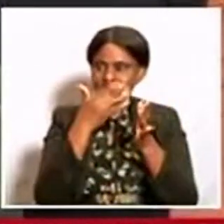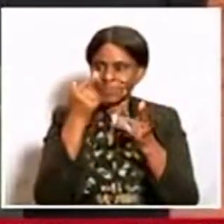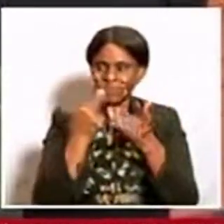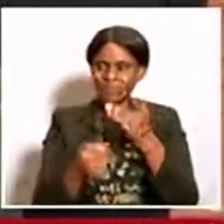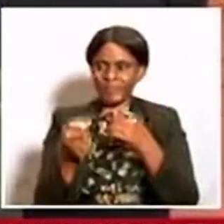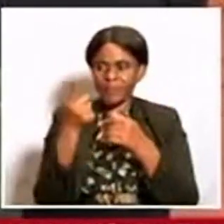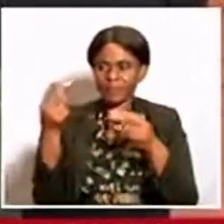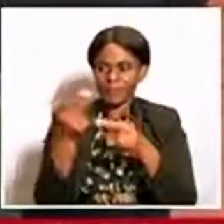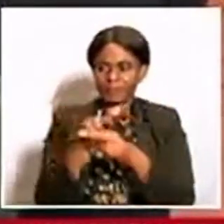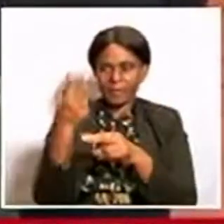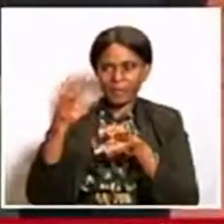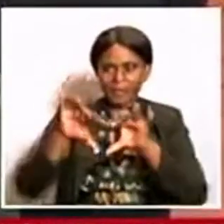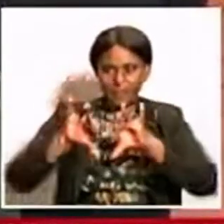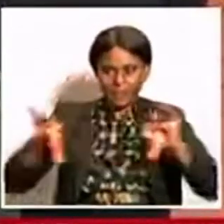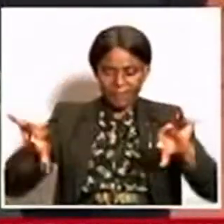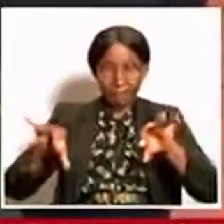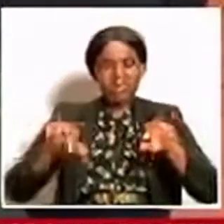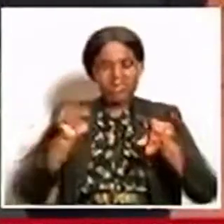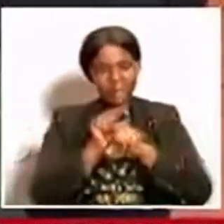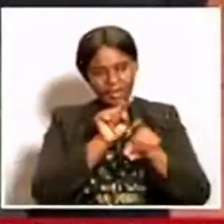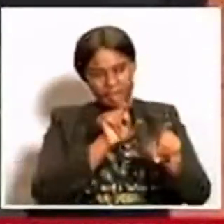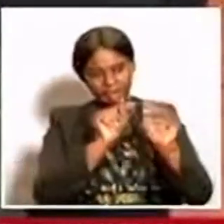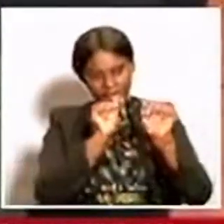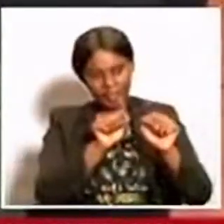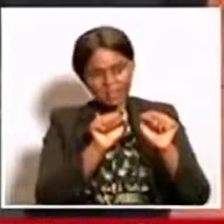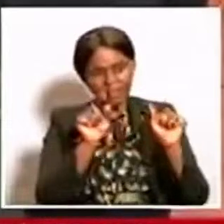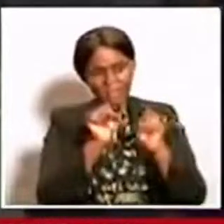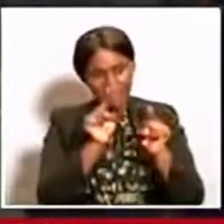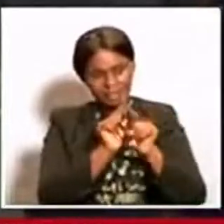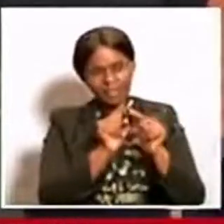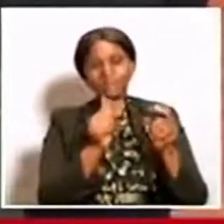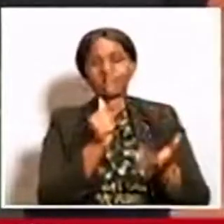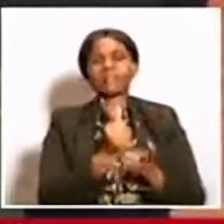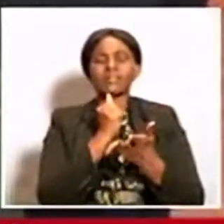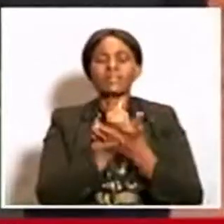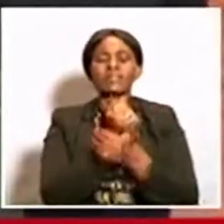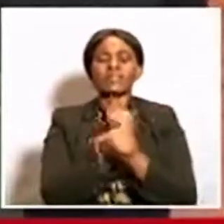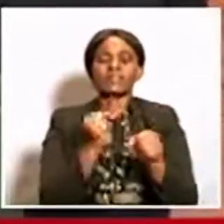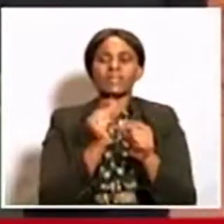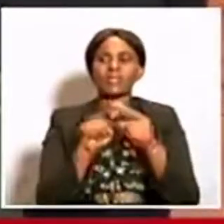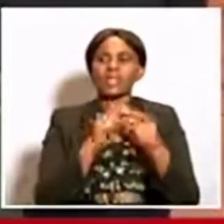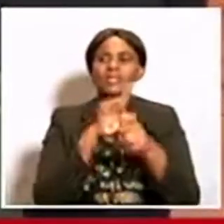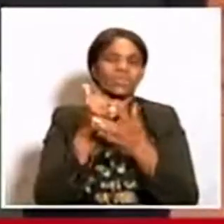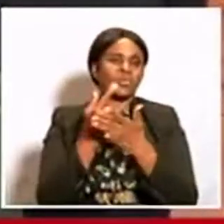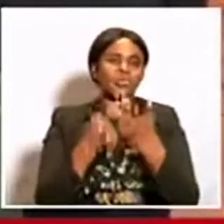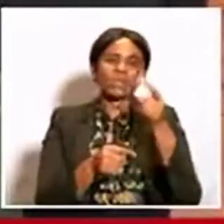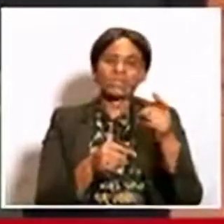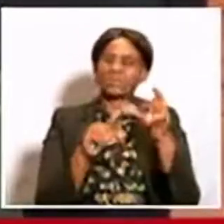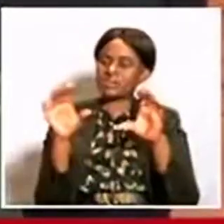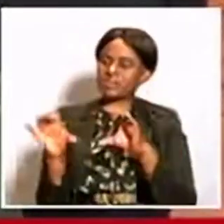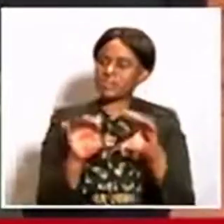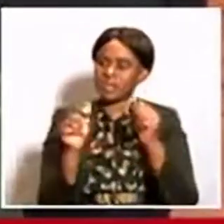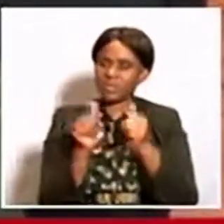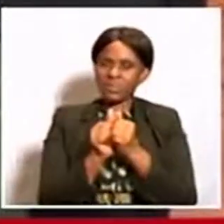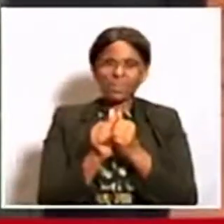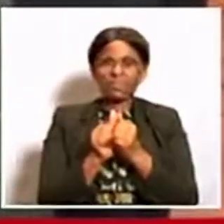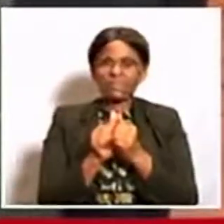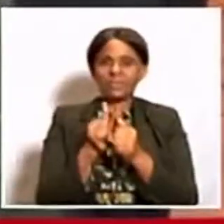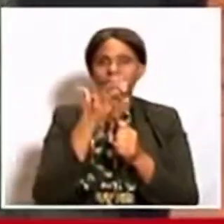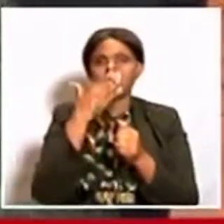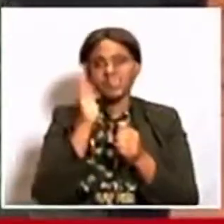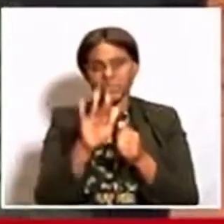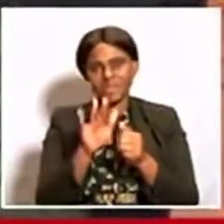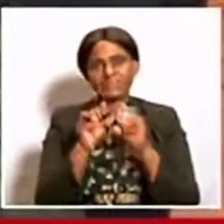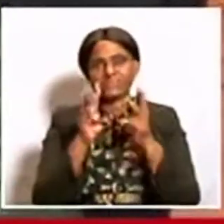the 1 by 3 separately, and that one could have been a relief. But all this is done with impunity, and